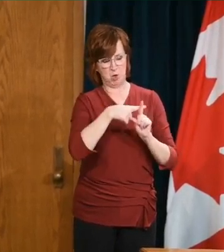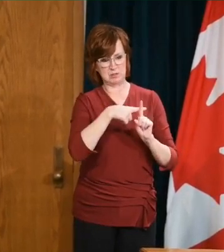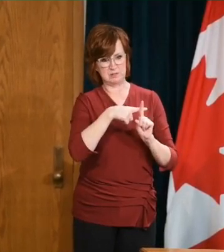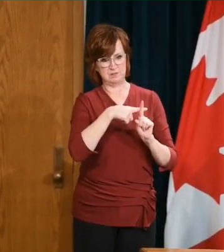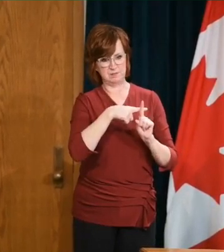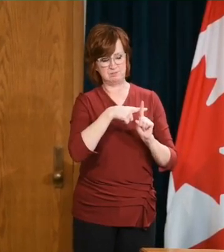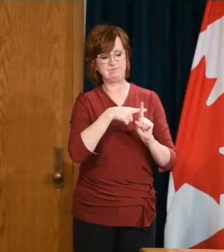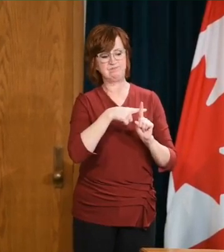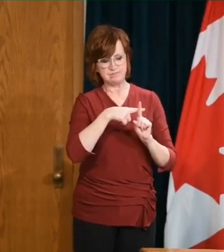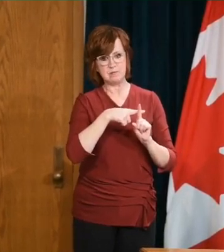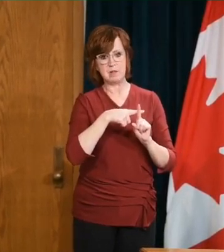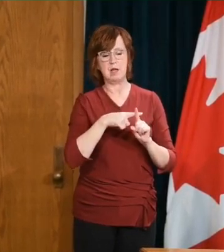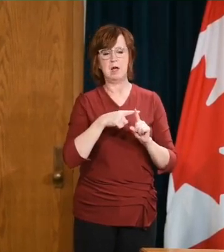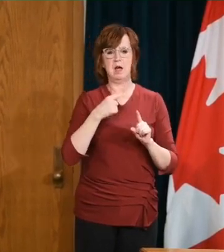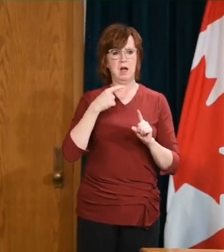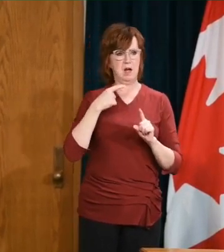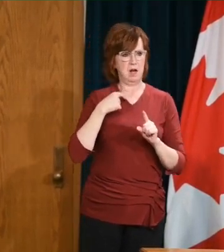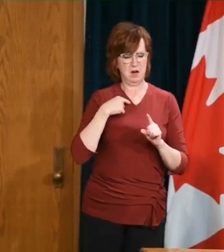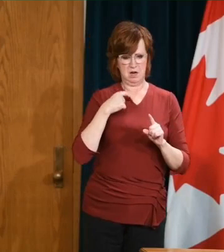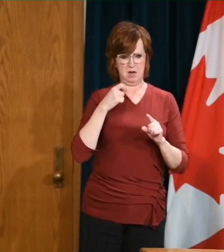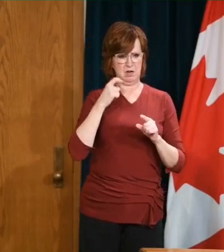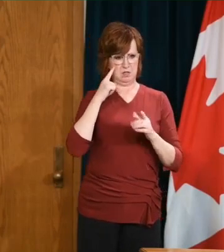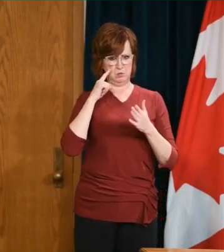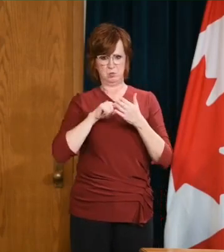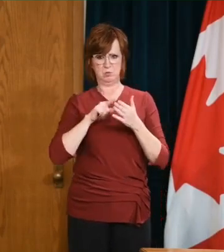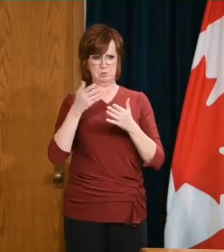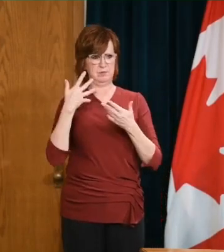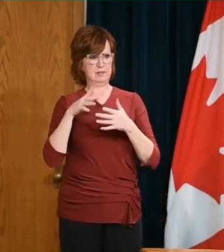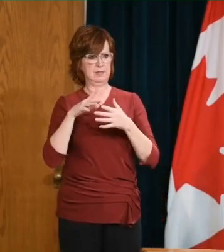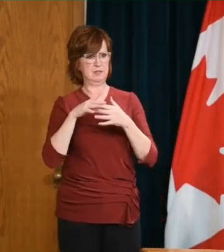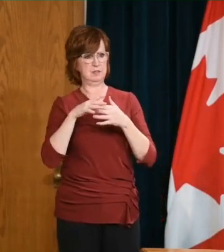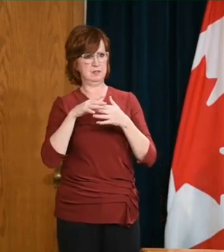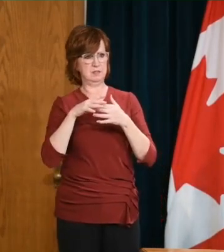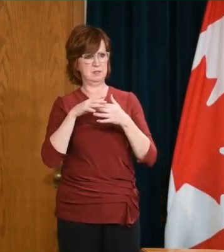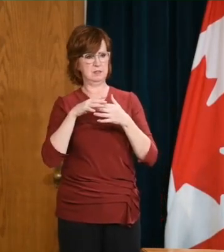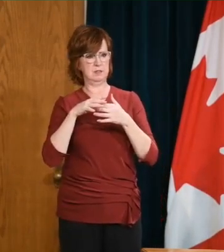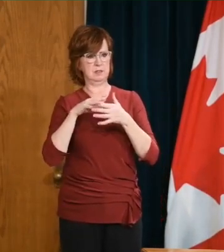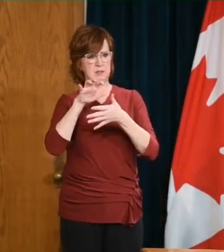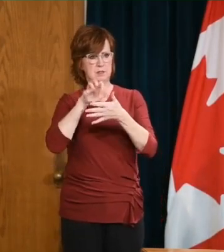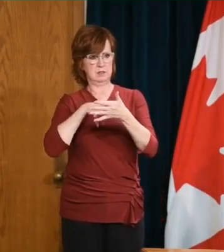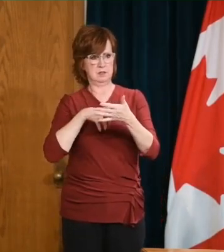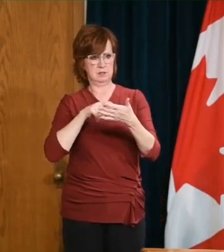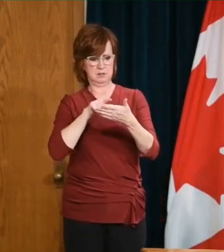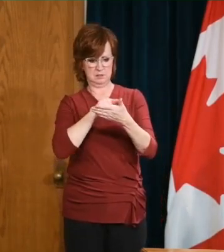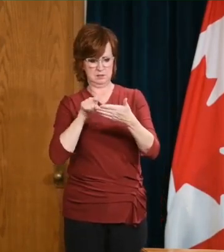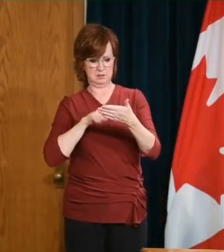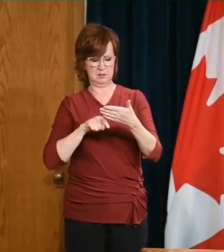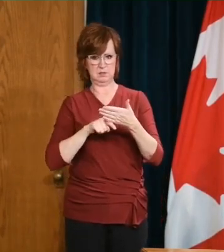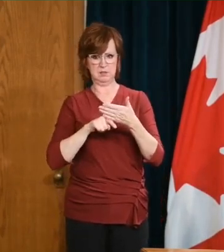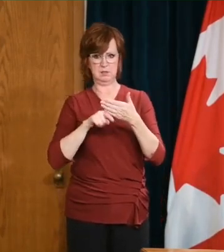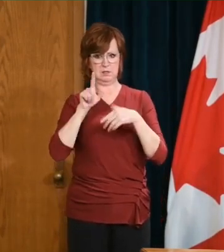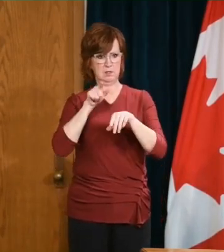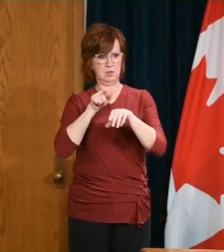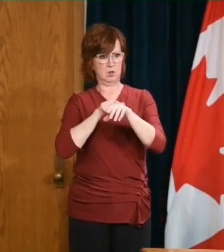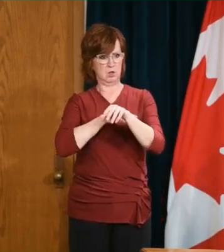a new measure that's in place for long-term care workers does not apply to these assisted living residents. Given that